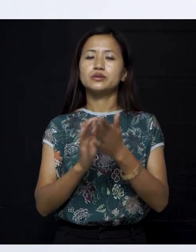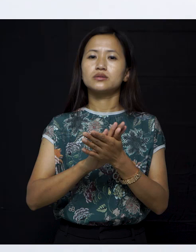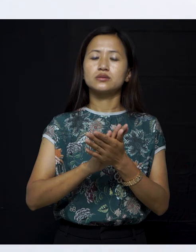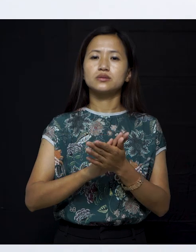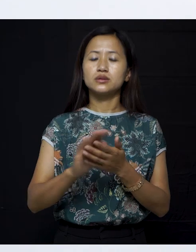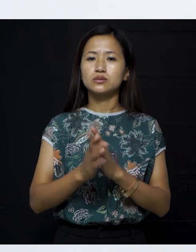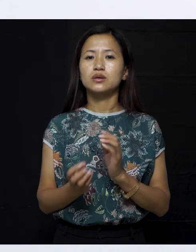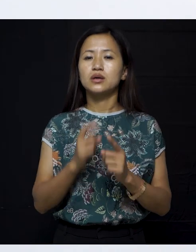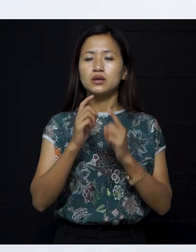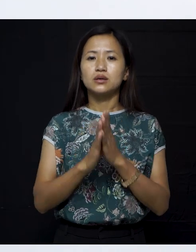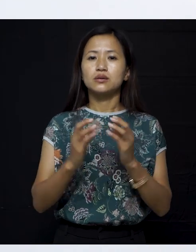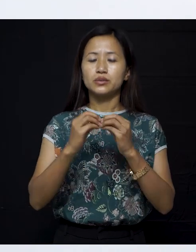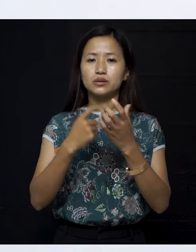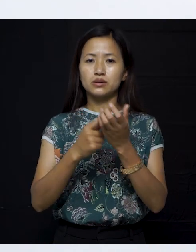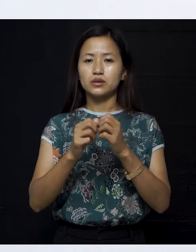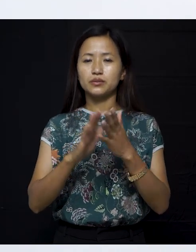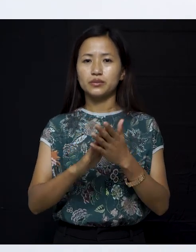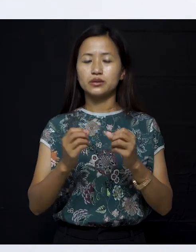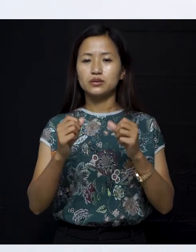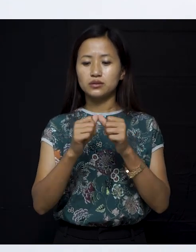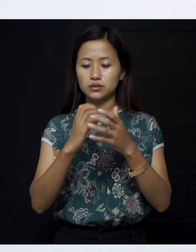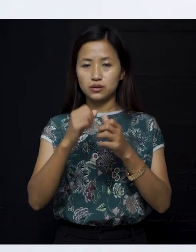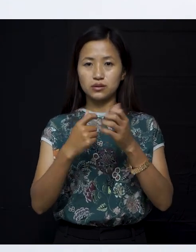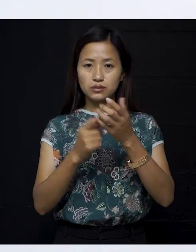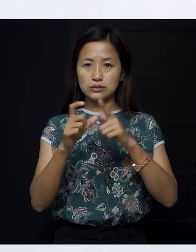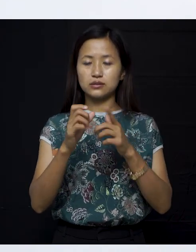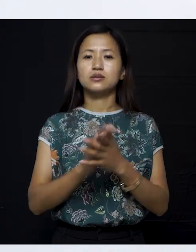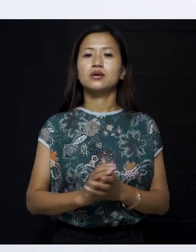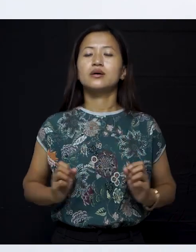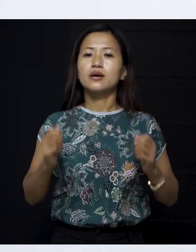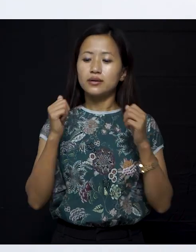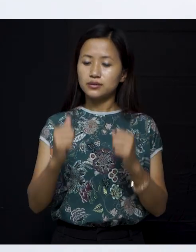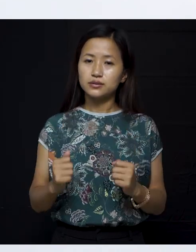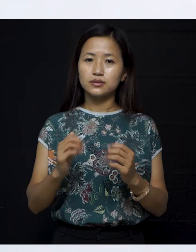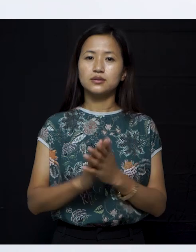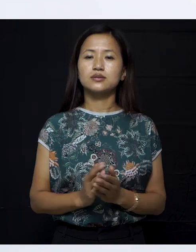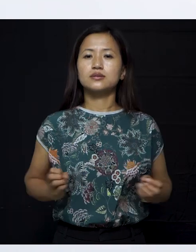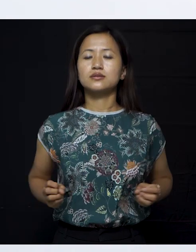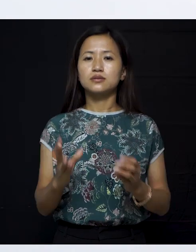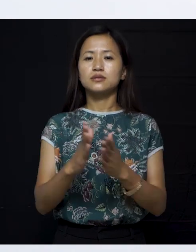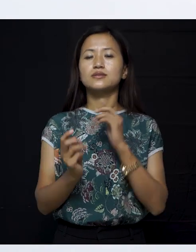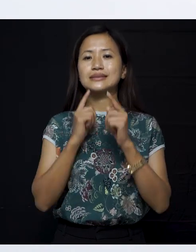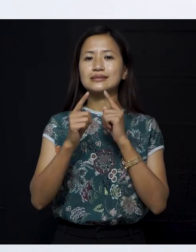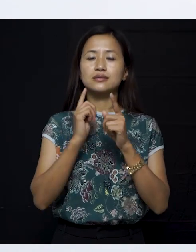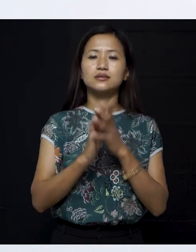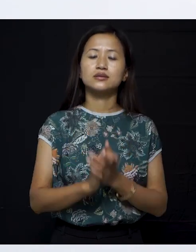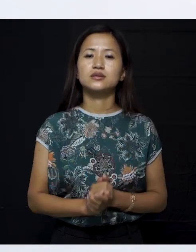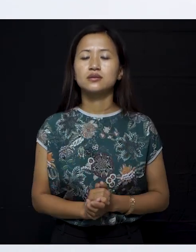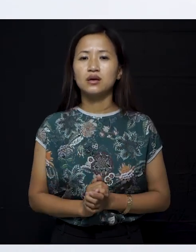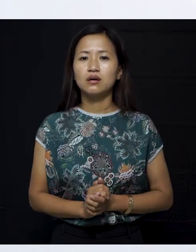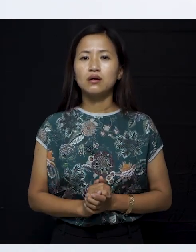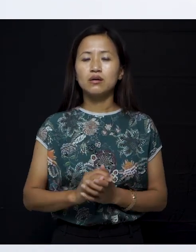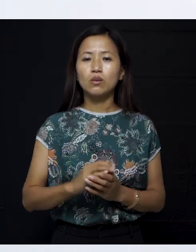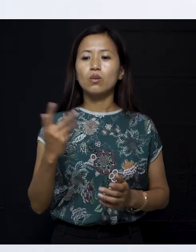this constituent assembly was B.R. Ambedkar. They had a sitting, and they started the discussion. So in this